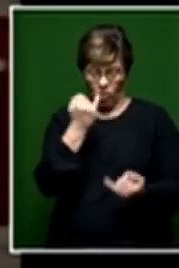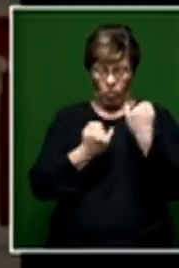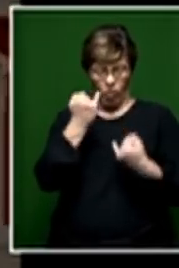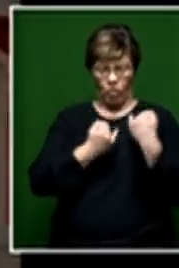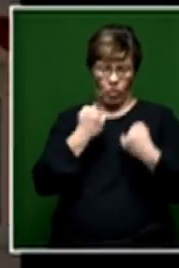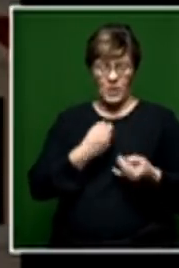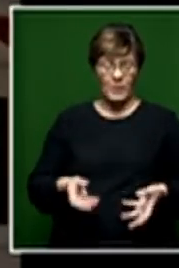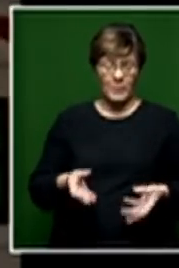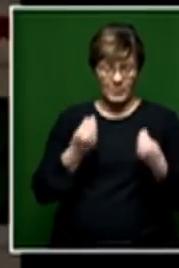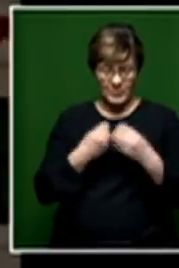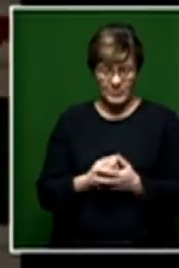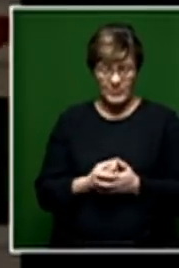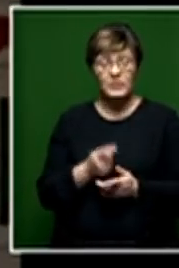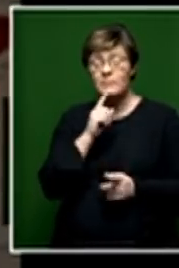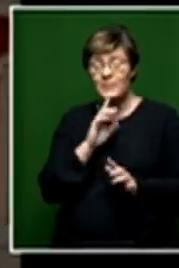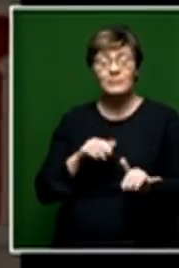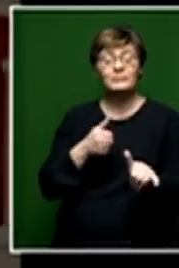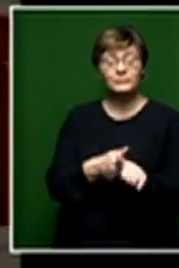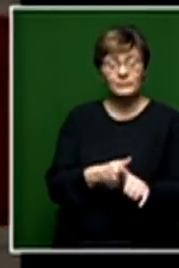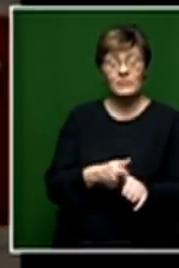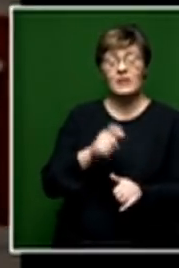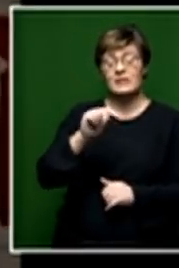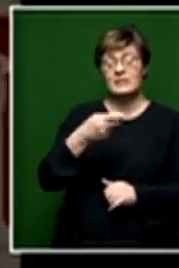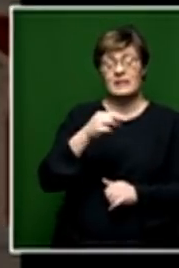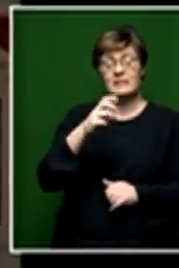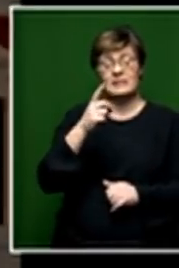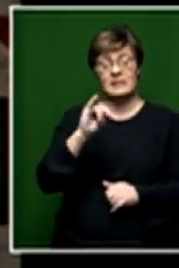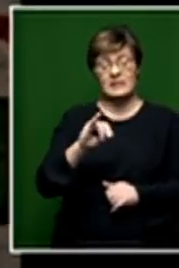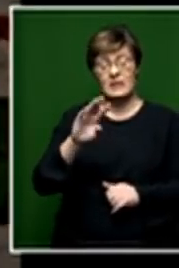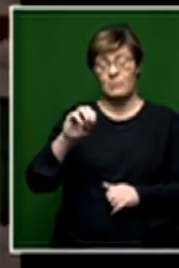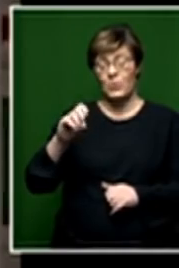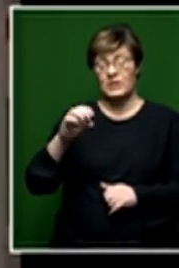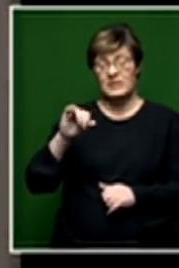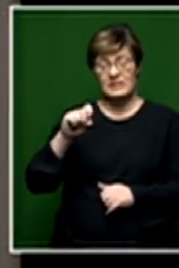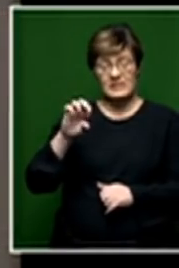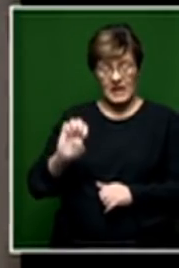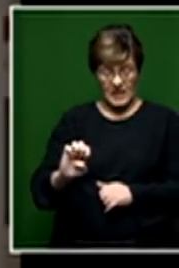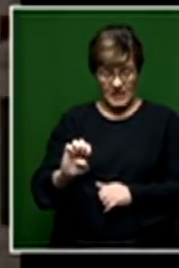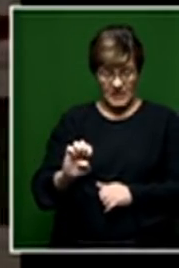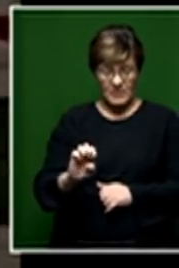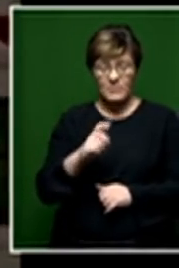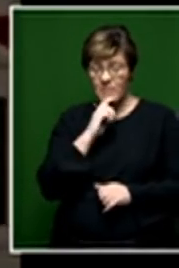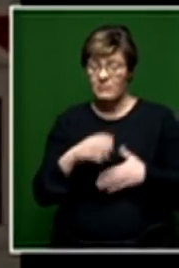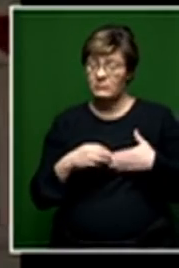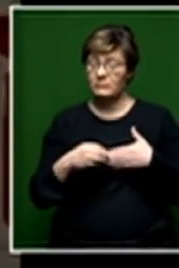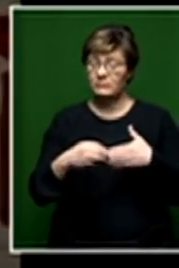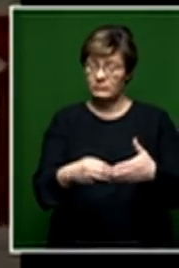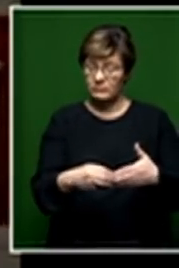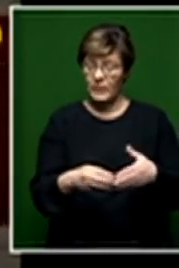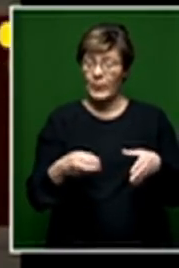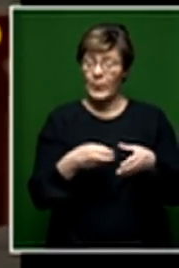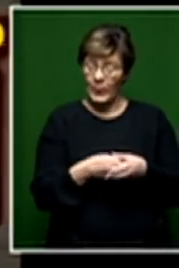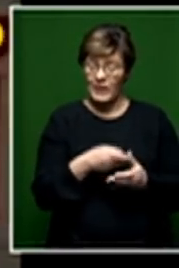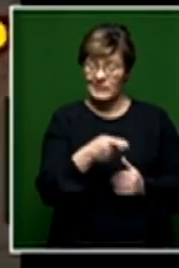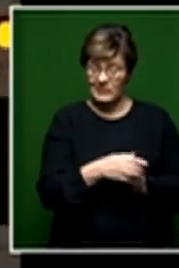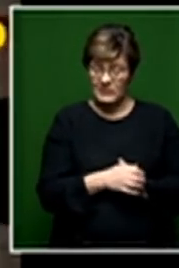criticism. Mbete was succeeded by Thandi Modise in 2019, who, after successfully leading the smaller House of